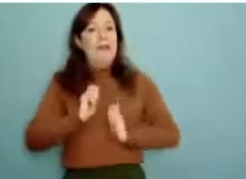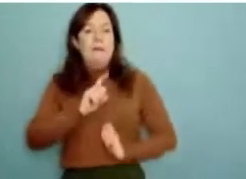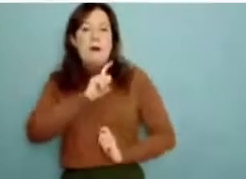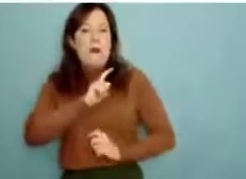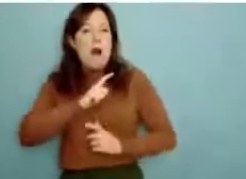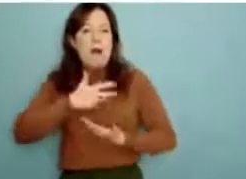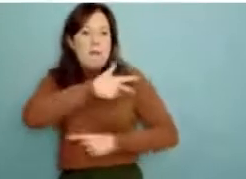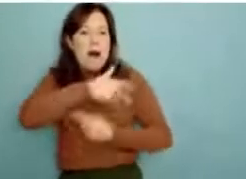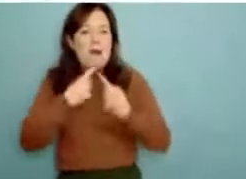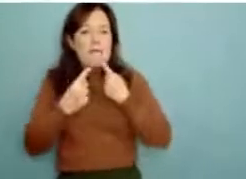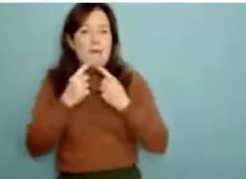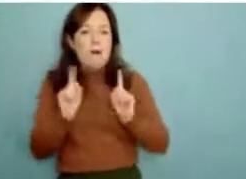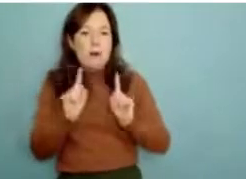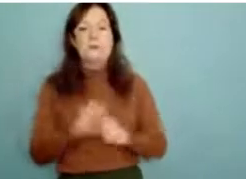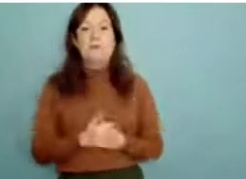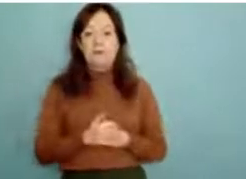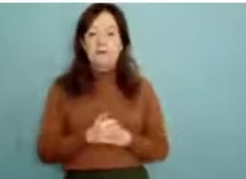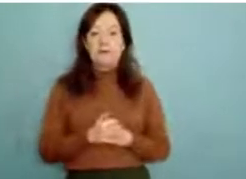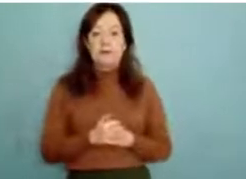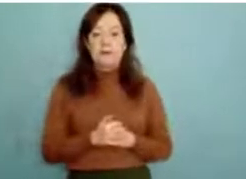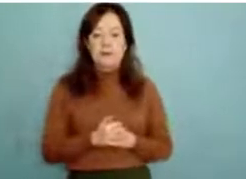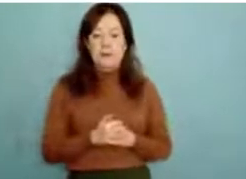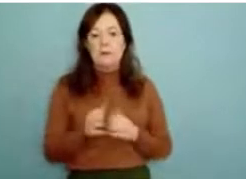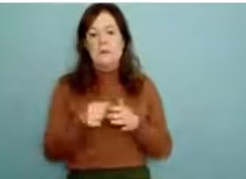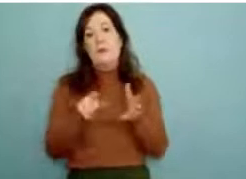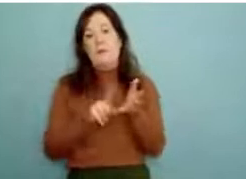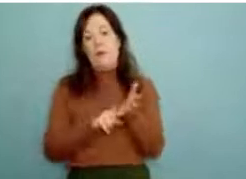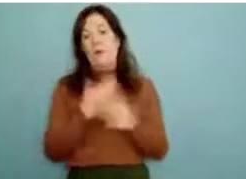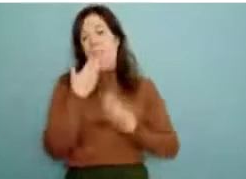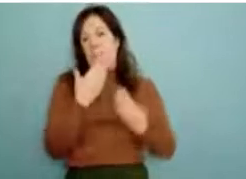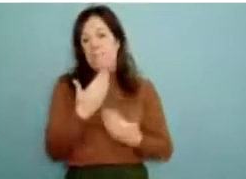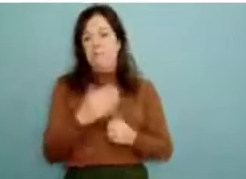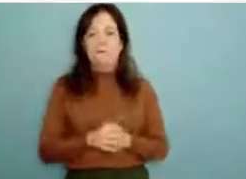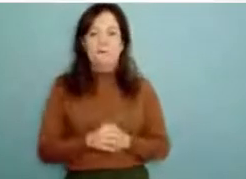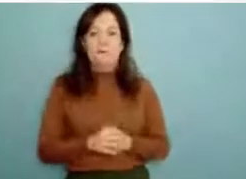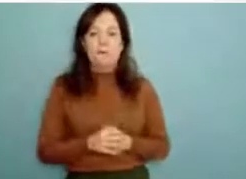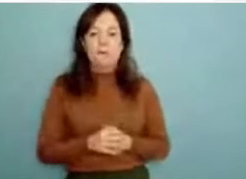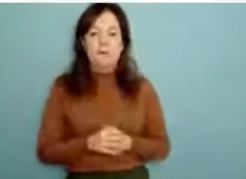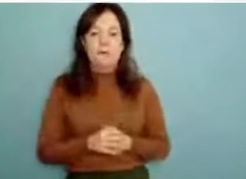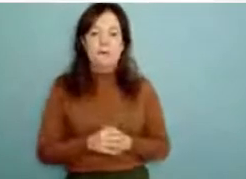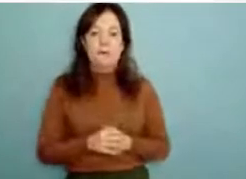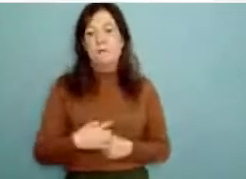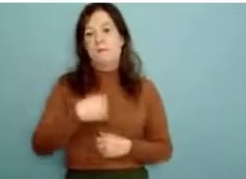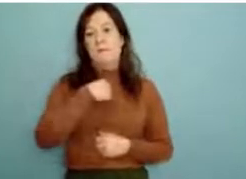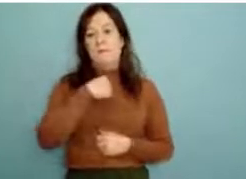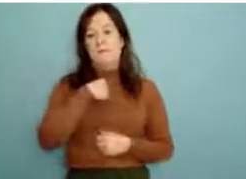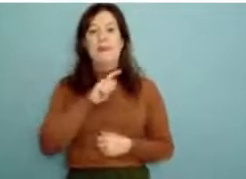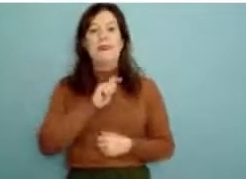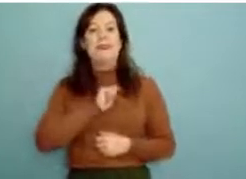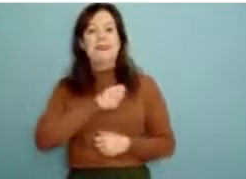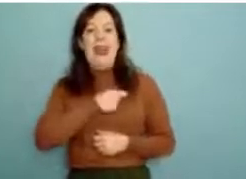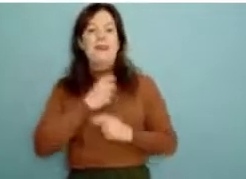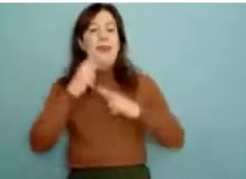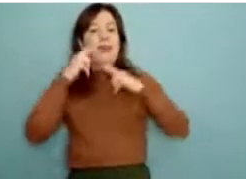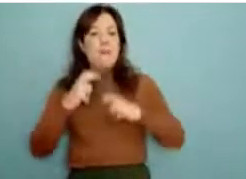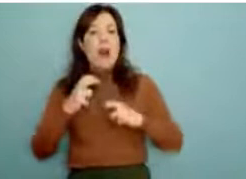Morning, everybody, and thank you for letting me speak. Yes, Maggie, I was working as a detective investigating major